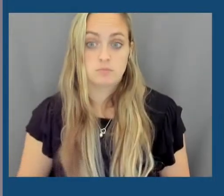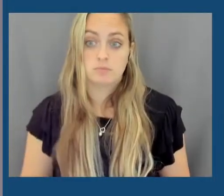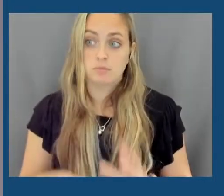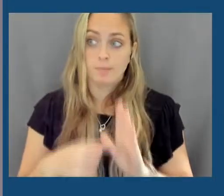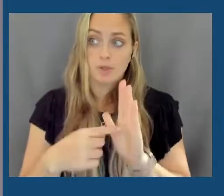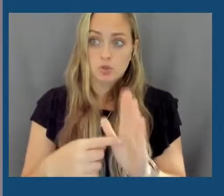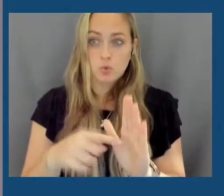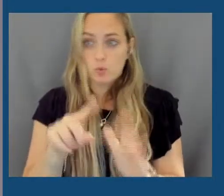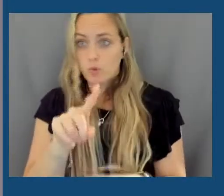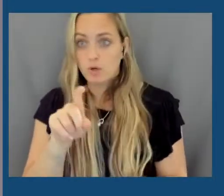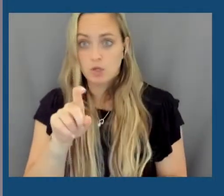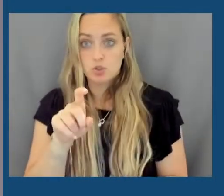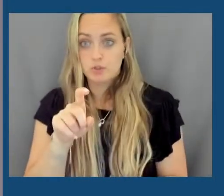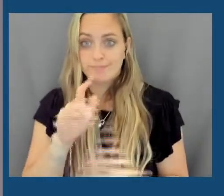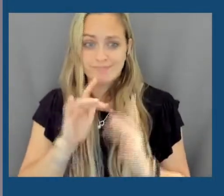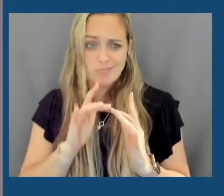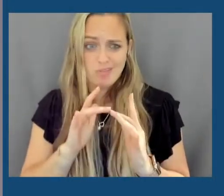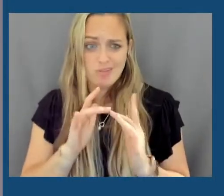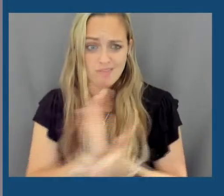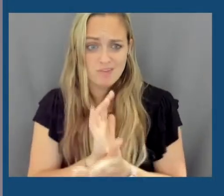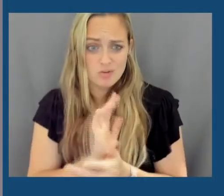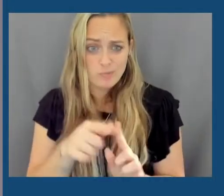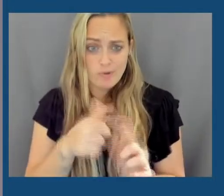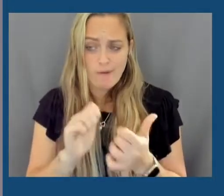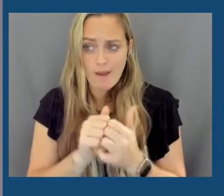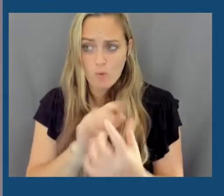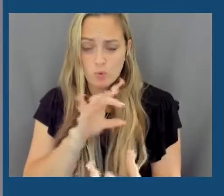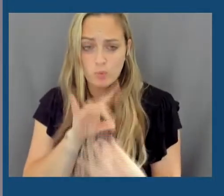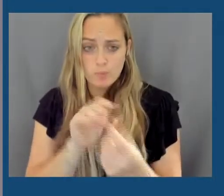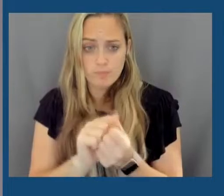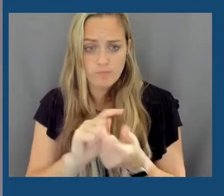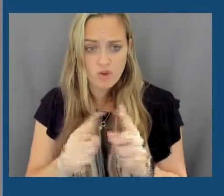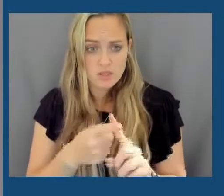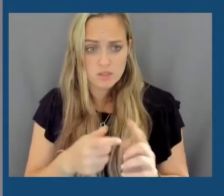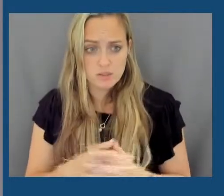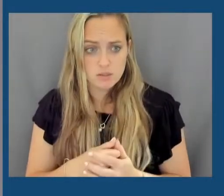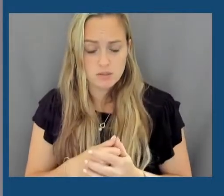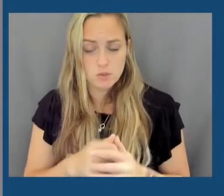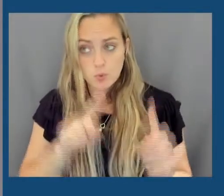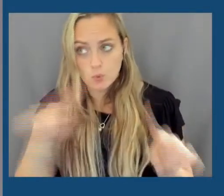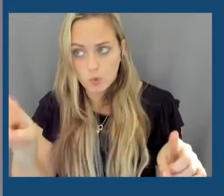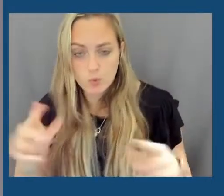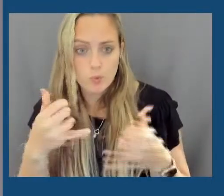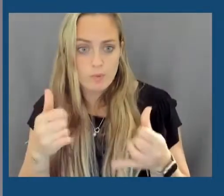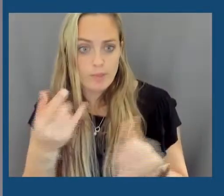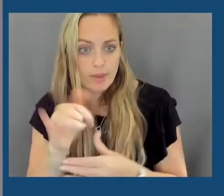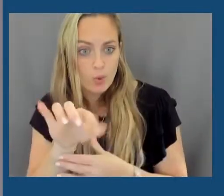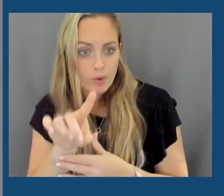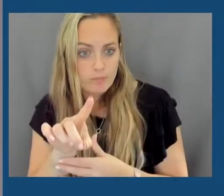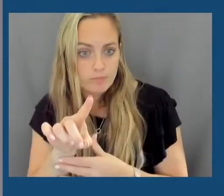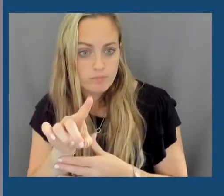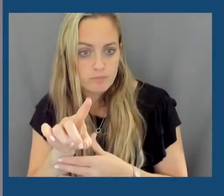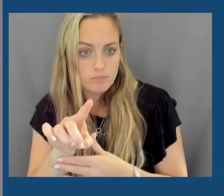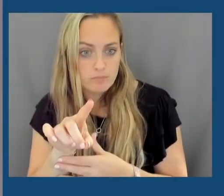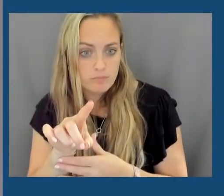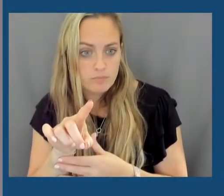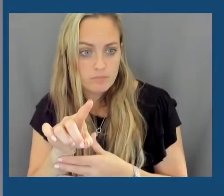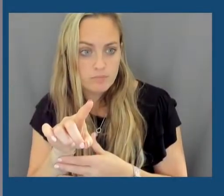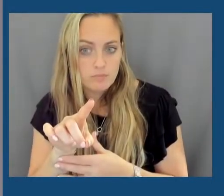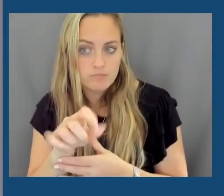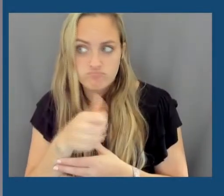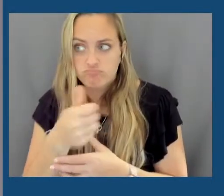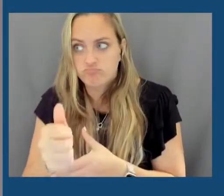100 online videos about how to make friends. You take them to a playground, right? Put them with other